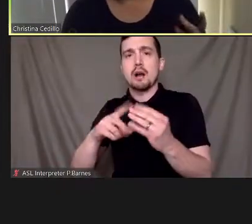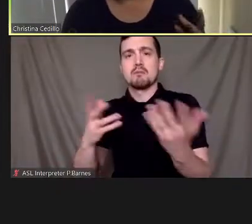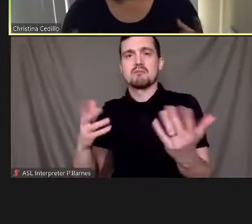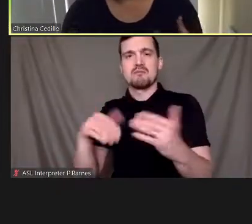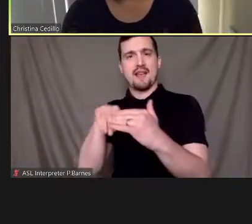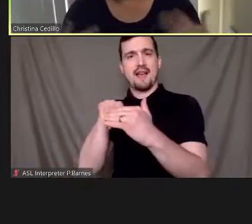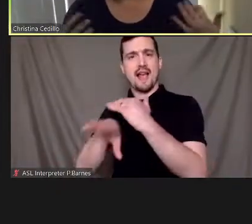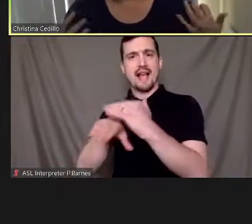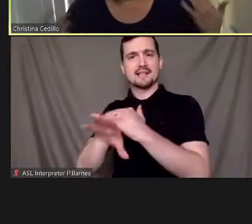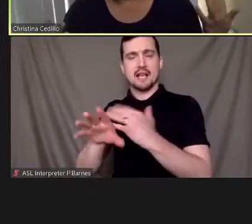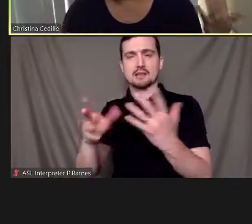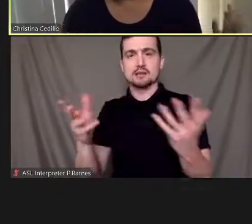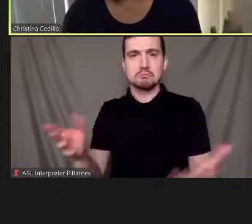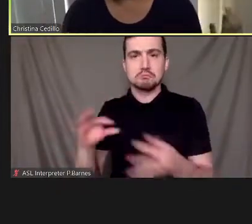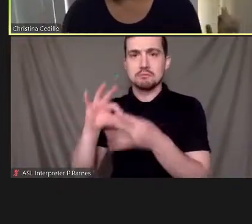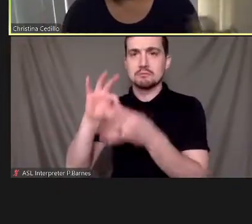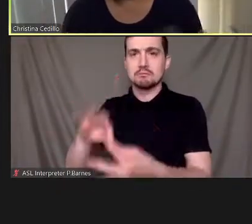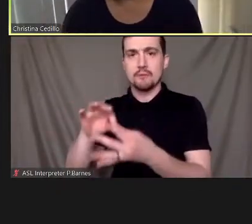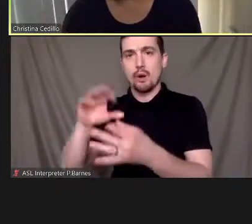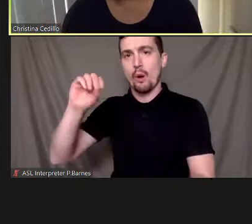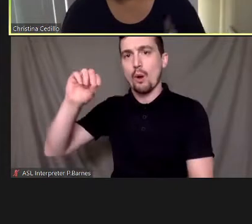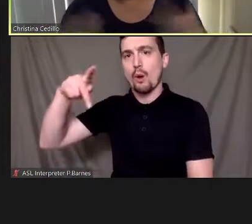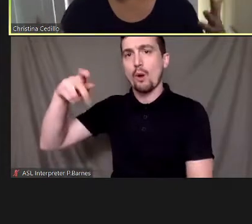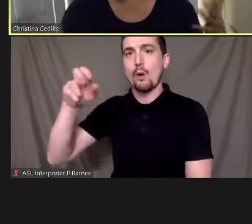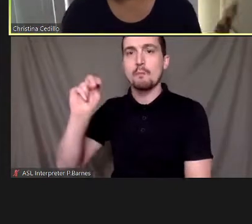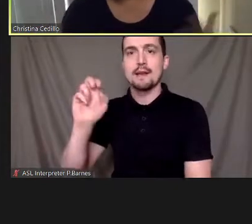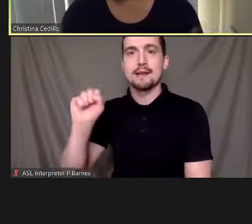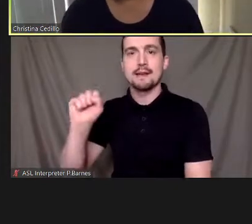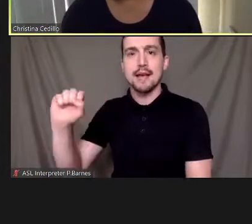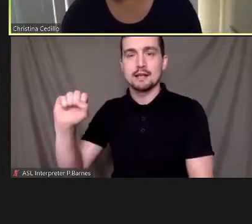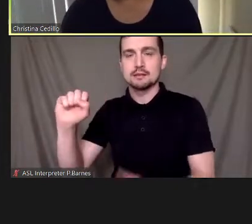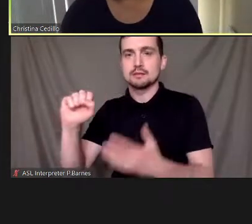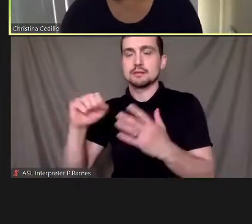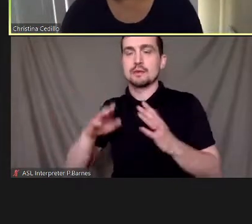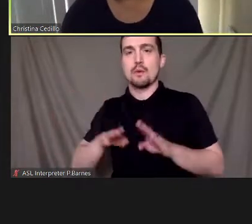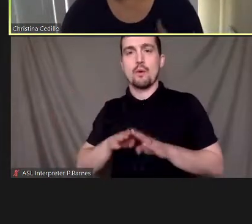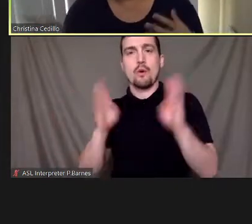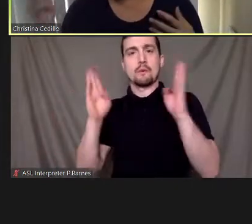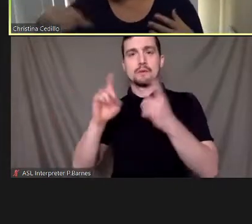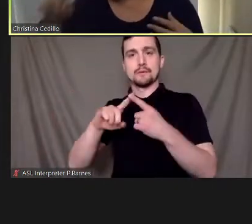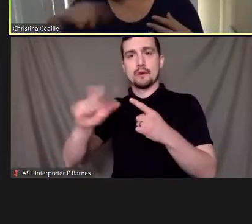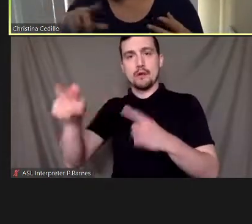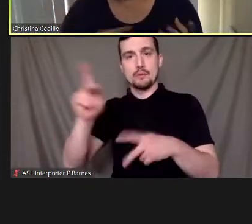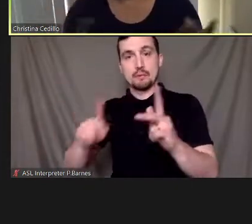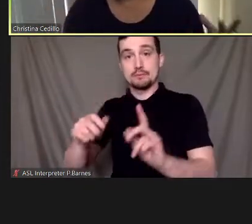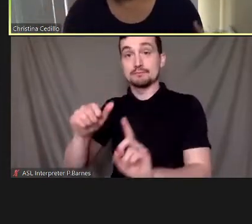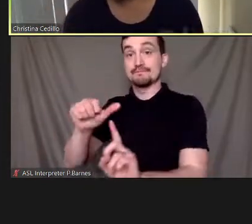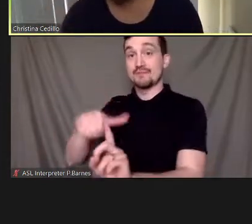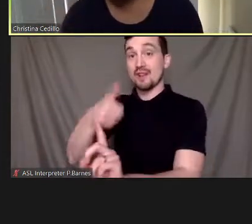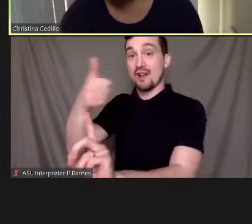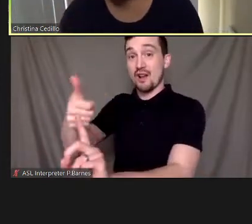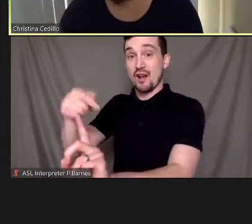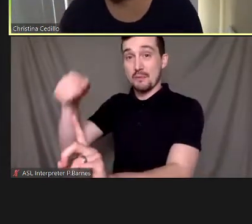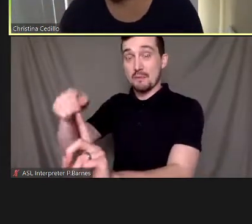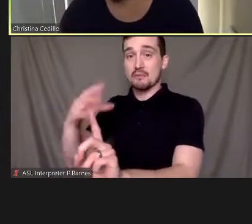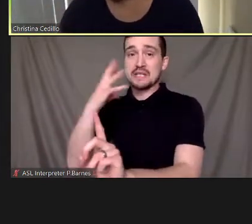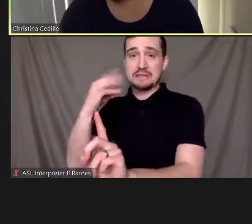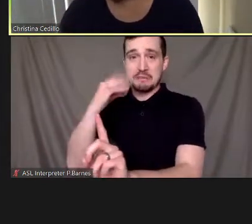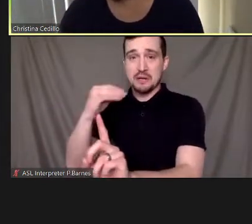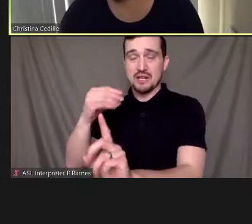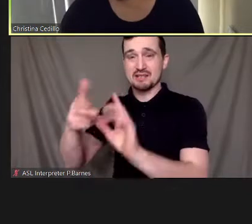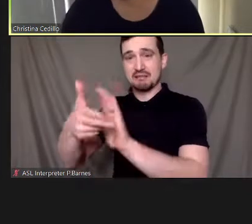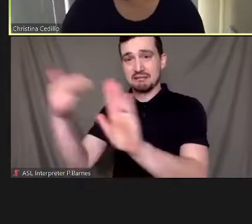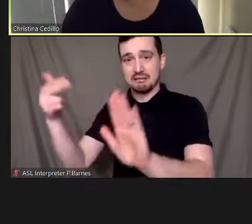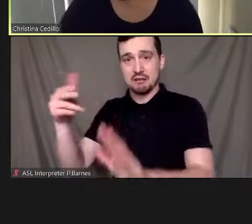and accessibility in terms of openness to others, right? Especially those who have been othered, capital O.